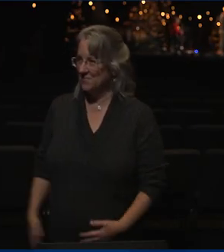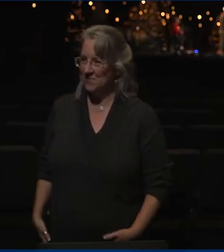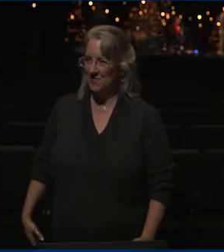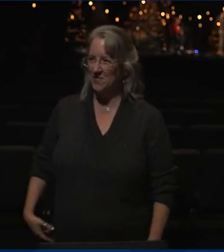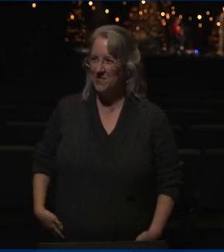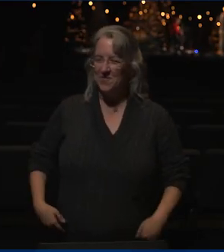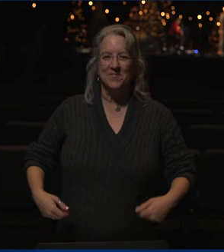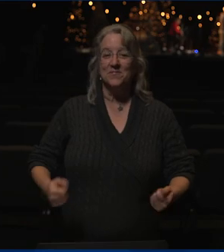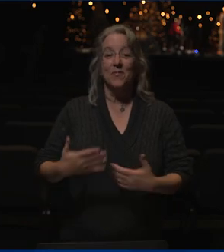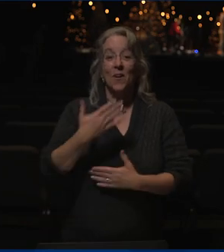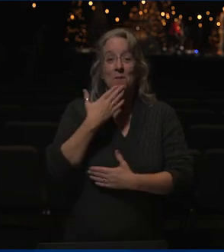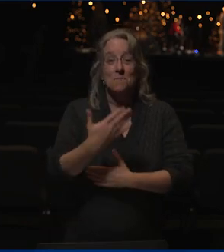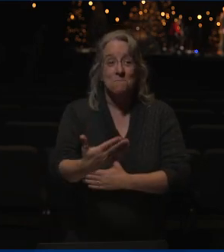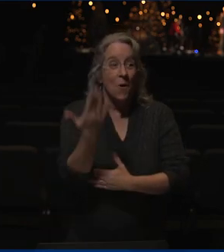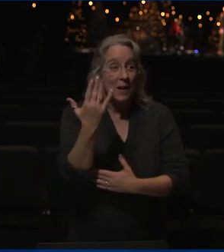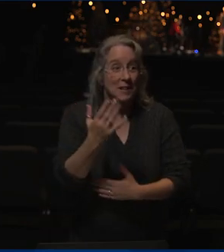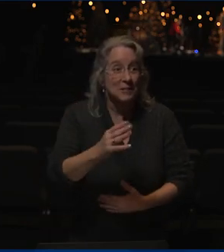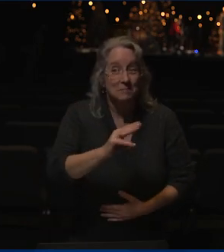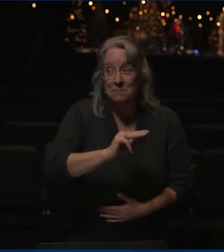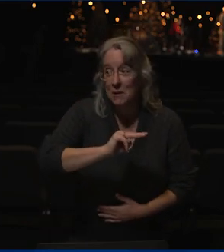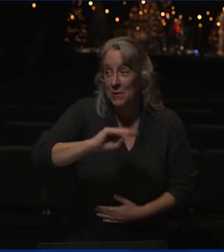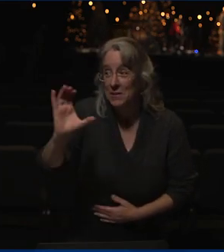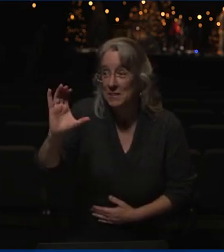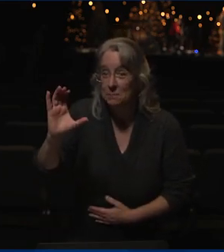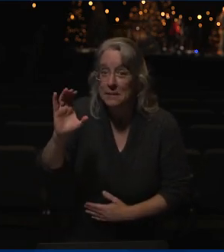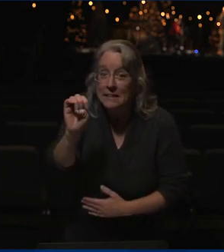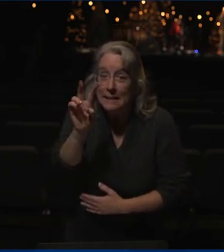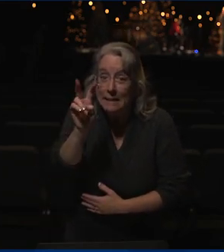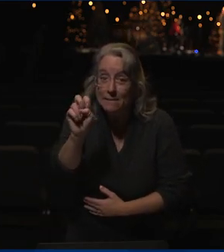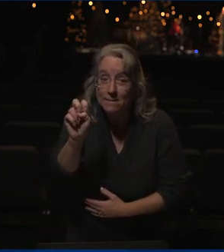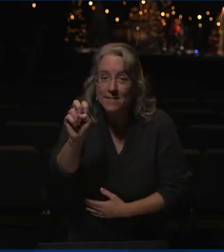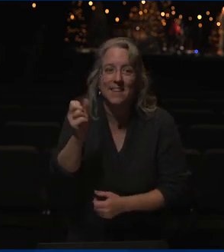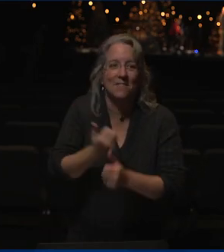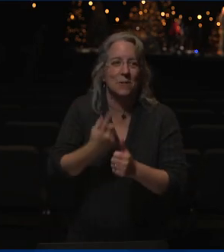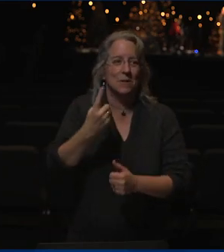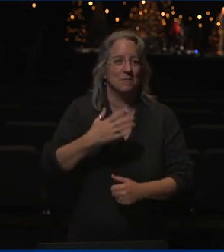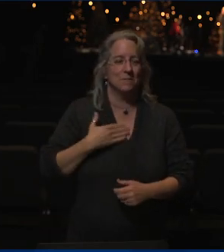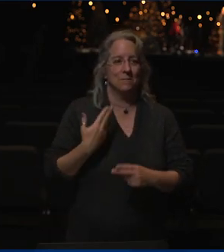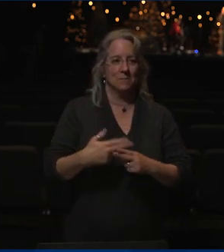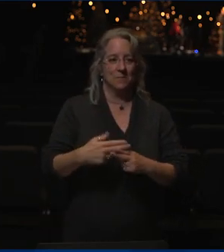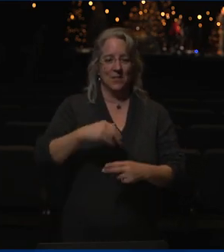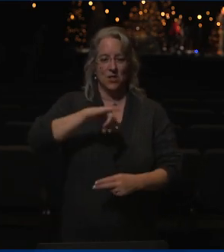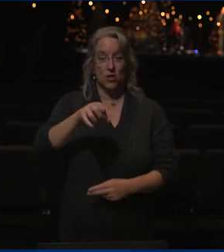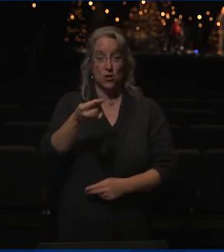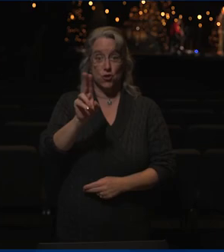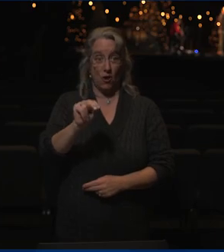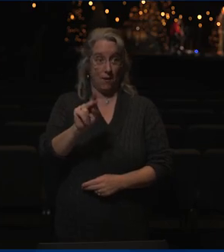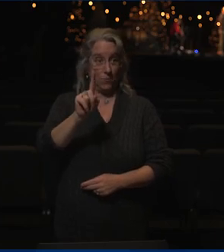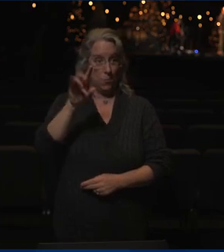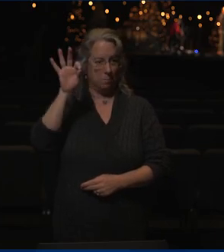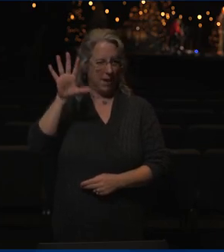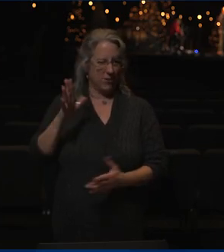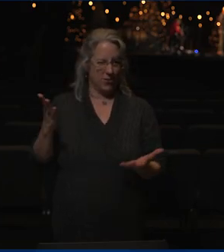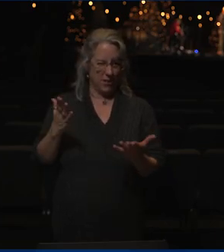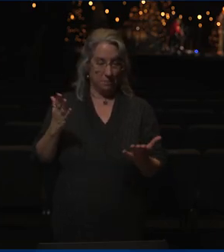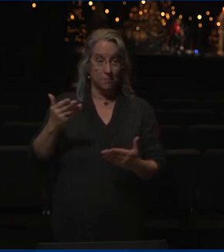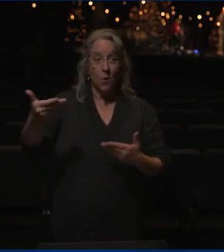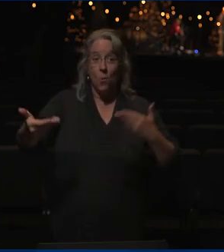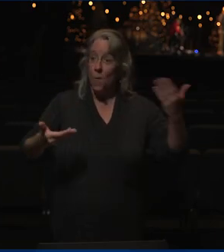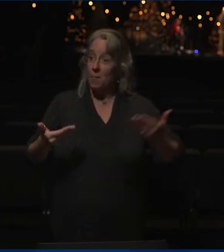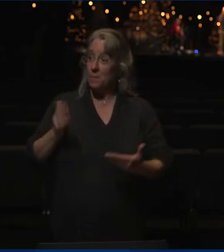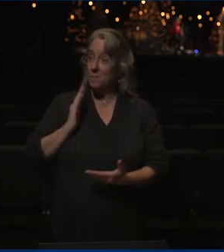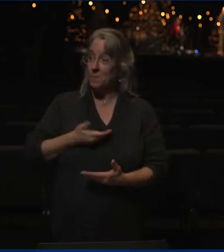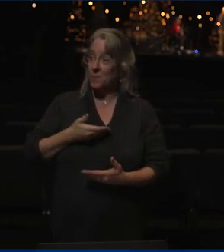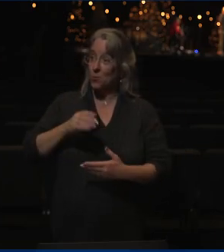Well, good morning and Merry Christmas Eve, everyone. My name is John and I'm one of the pastors here, and we welcome you to our Christmas